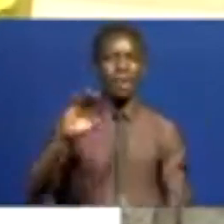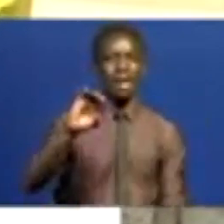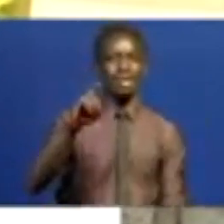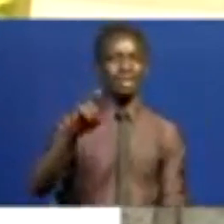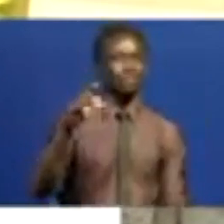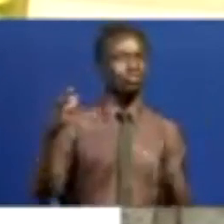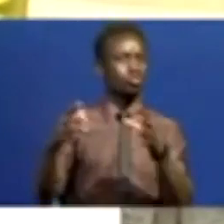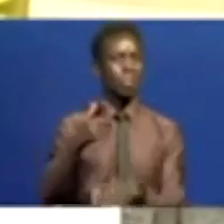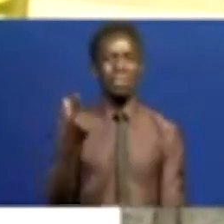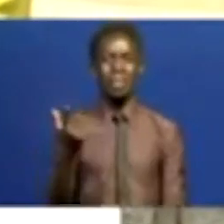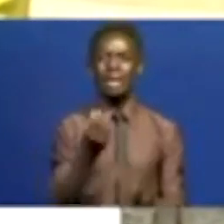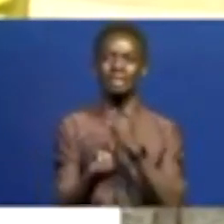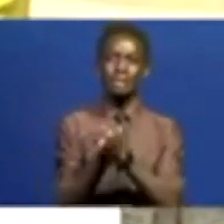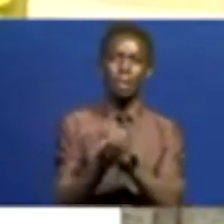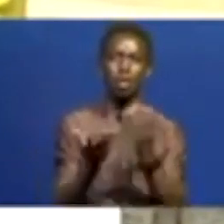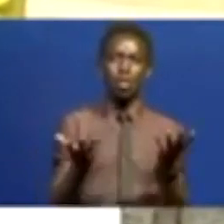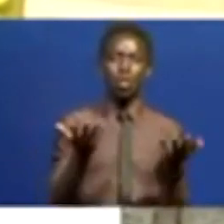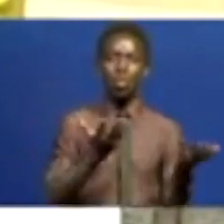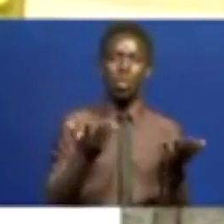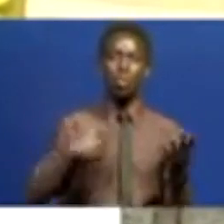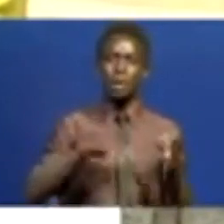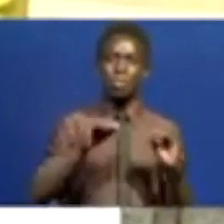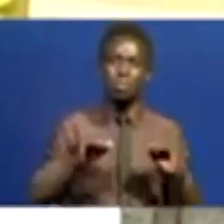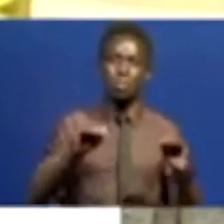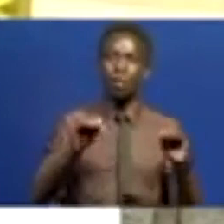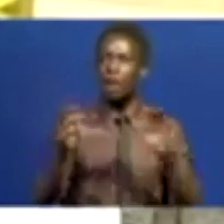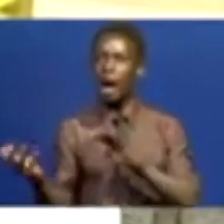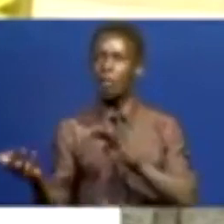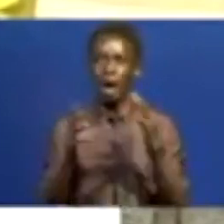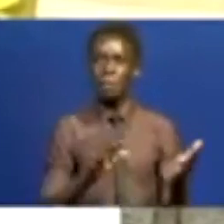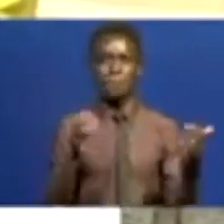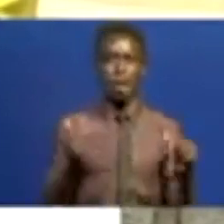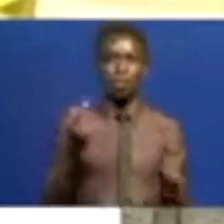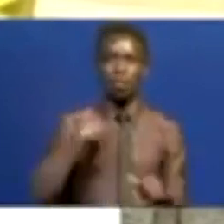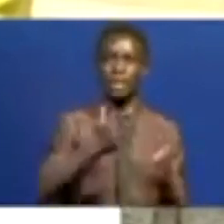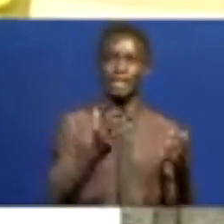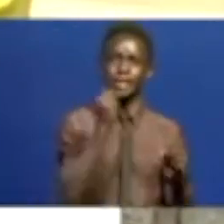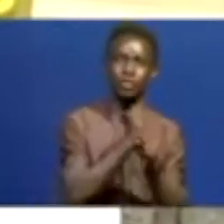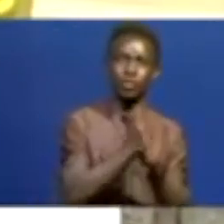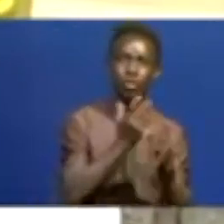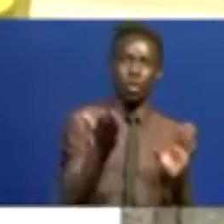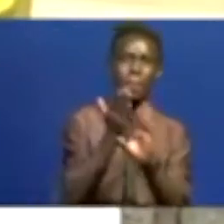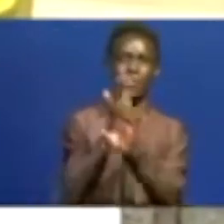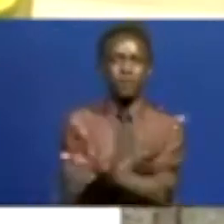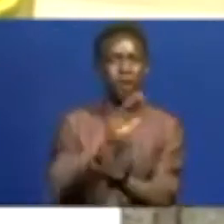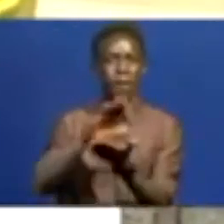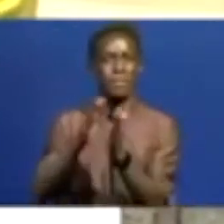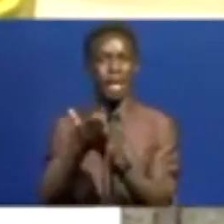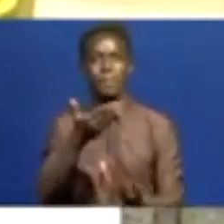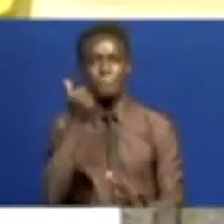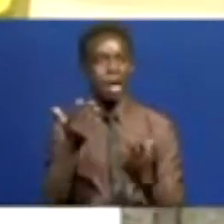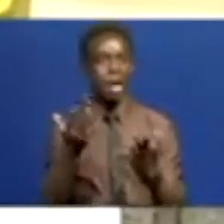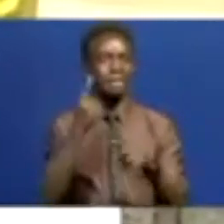This is the direction we are moving. This is how things are so far. And this is what we need to do before it gets better. Will it be 2 years? Will it be 1 year? Will it be